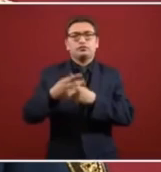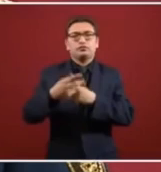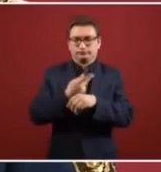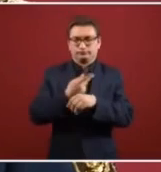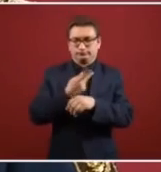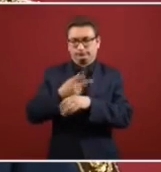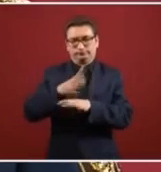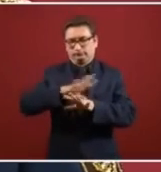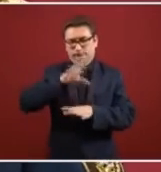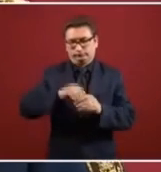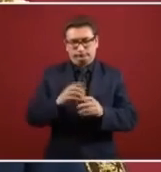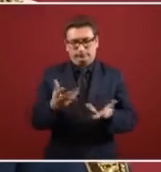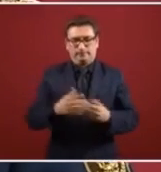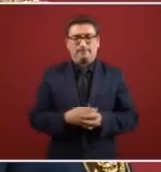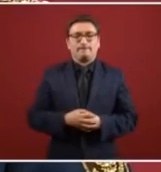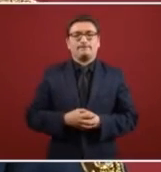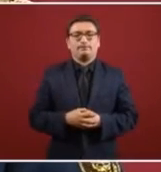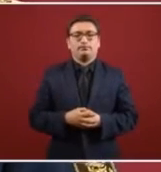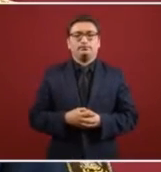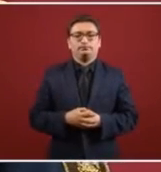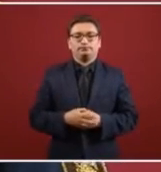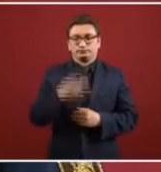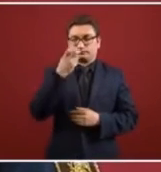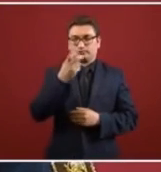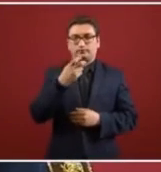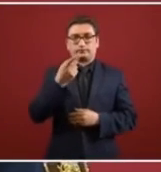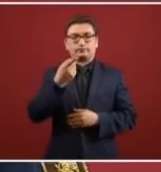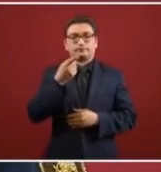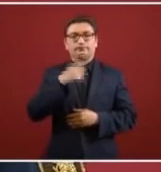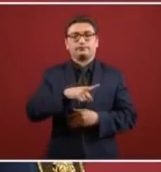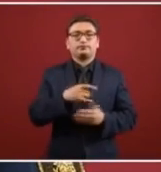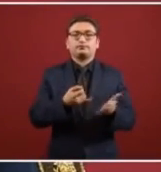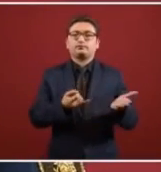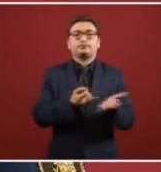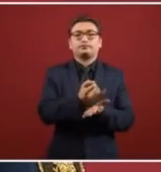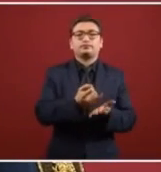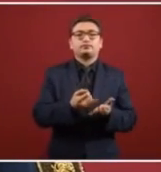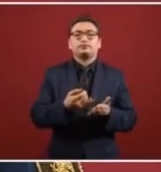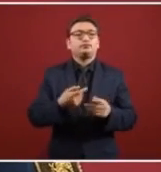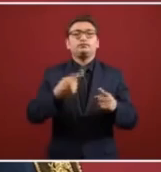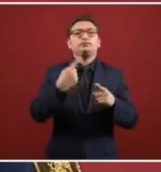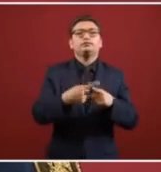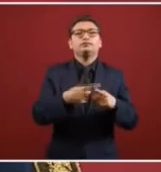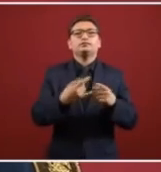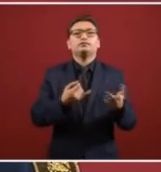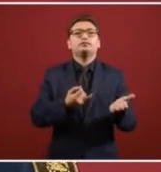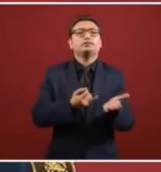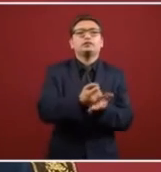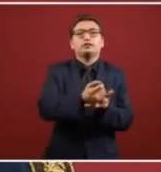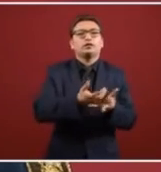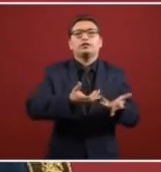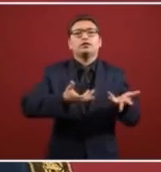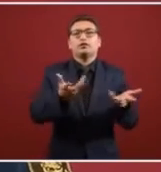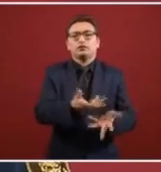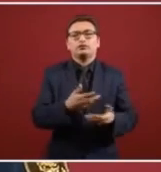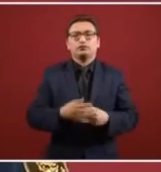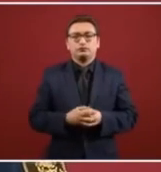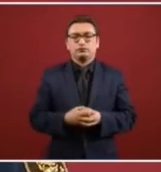it that happened. Entonces, si la orden la decide o toma la